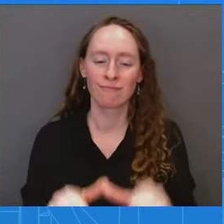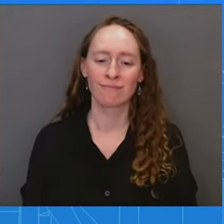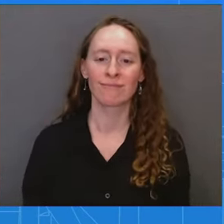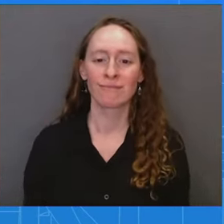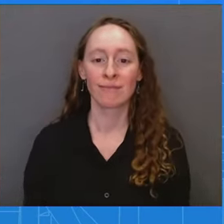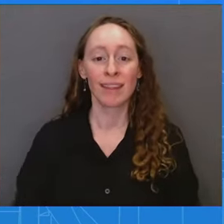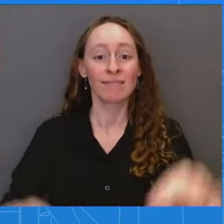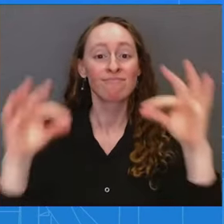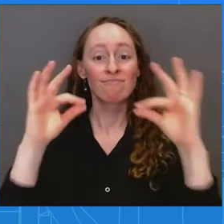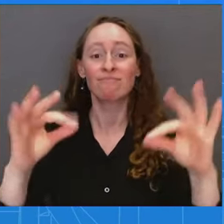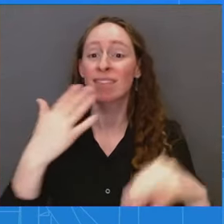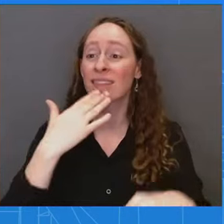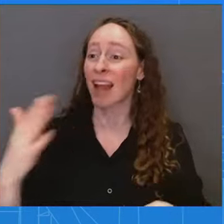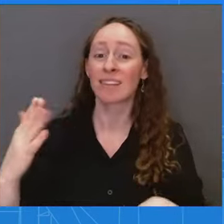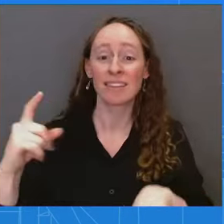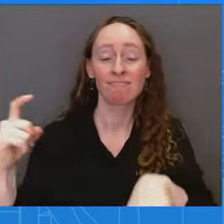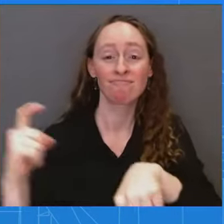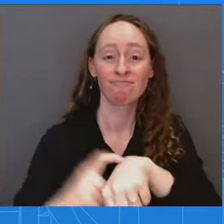much. We'll see you on the road tomorrow.